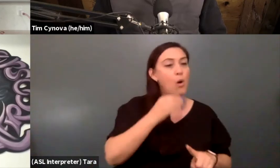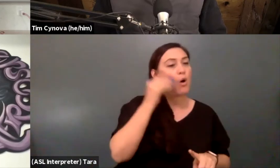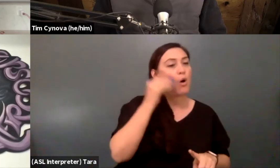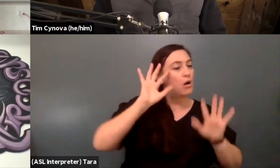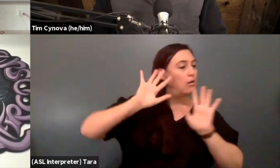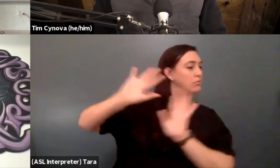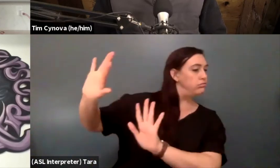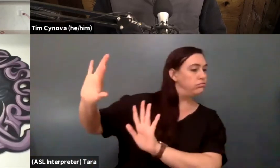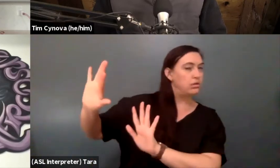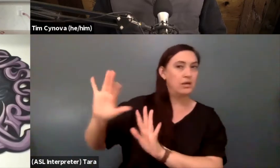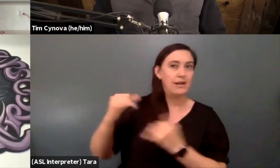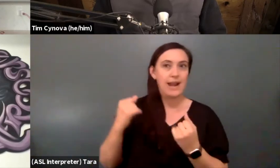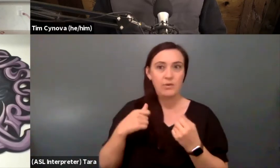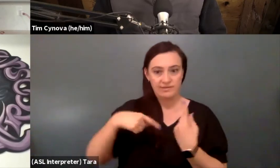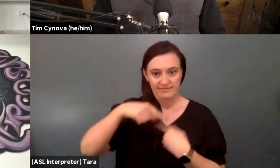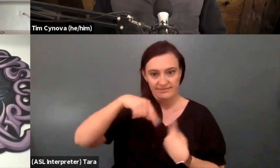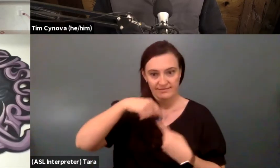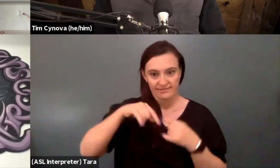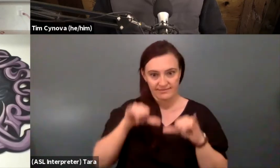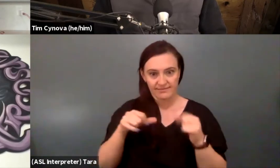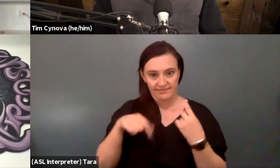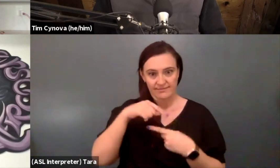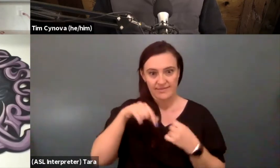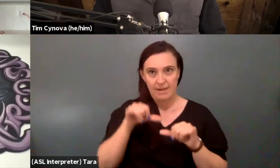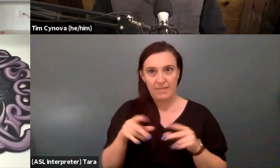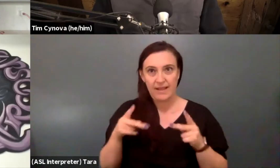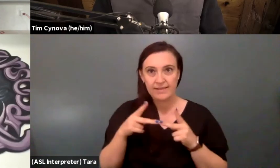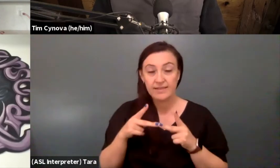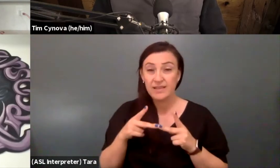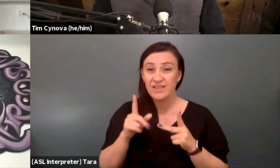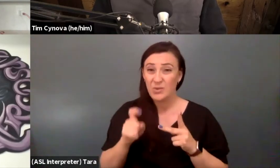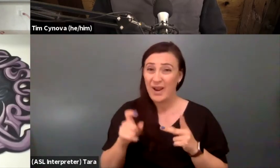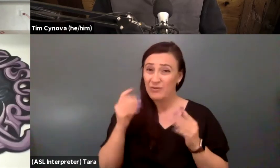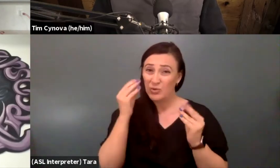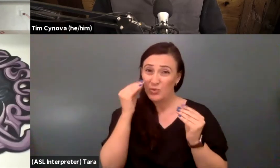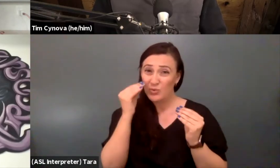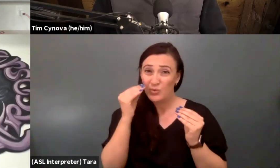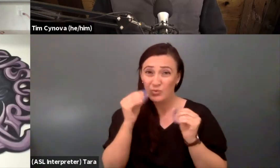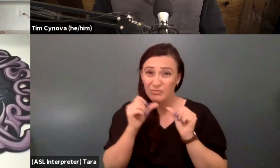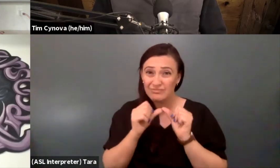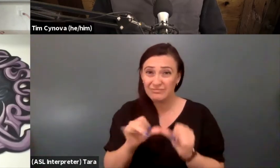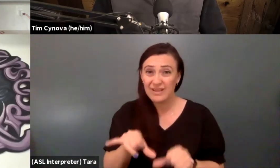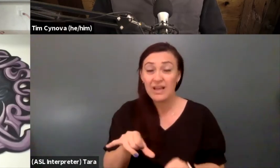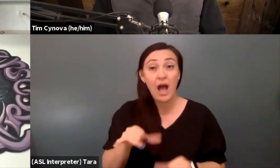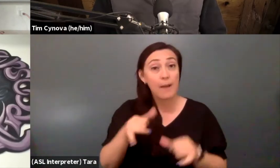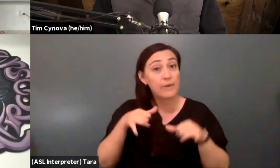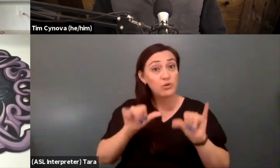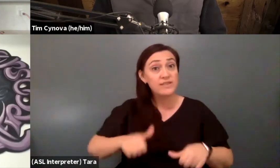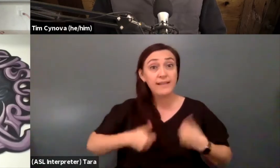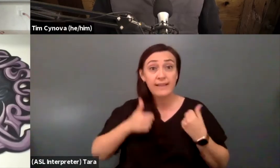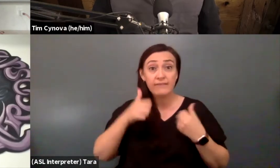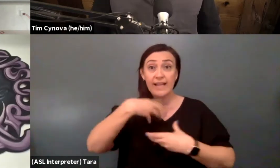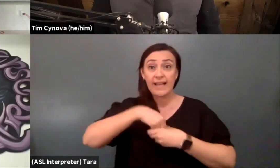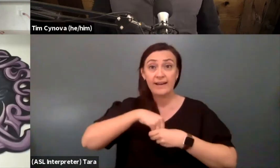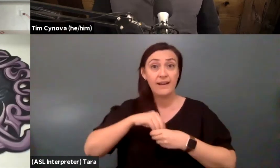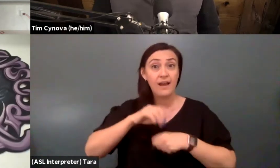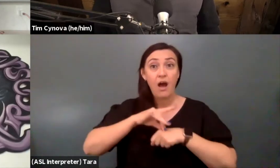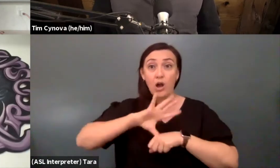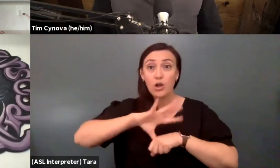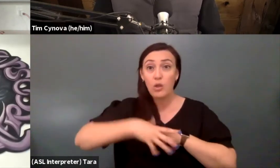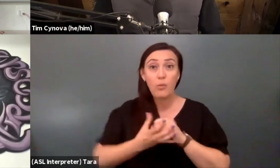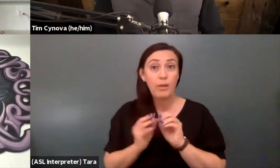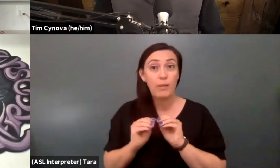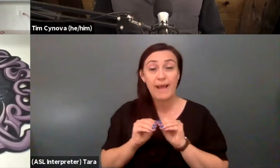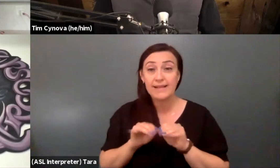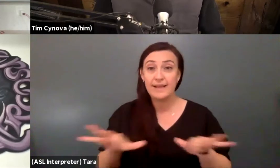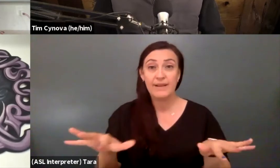decisions to make. And I think now, living through a pandemic, I mean, we're still living through a global pandemic, that there's more vaccine, there are vaccines, but there's still a